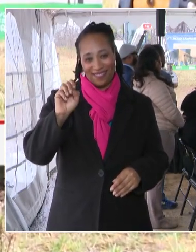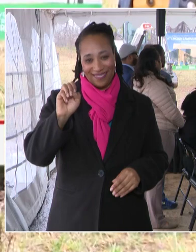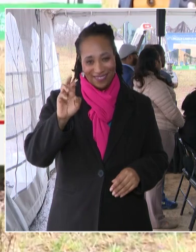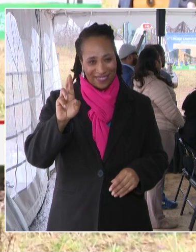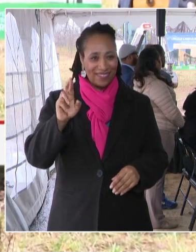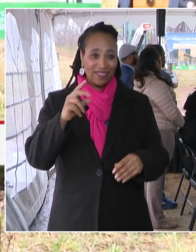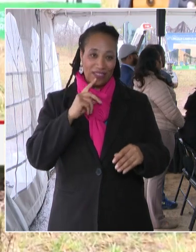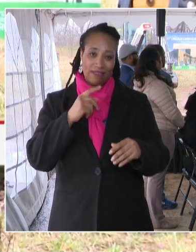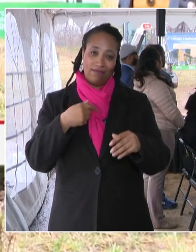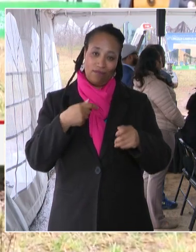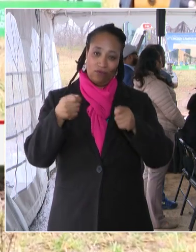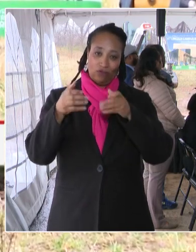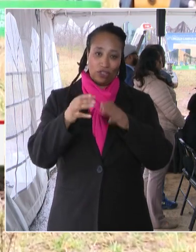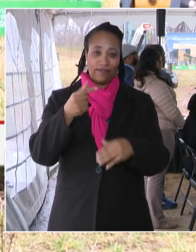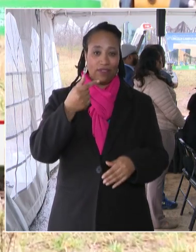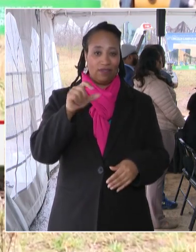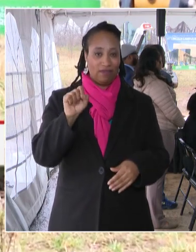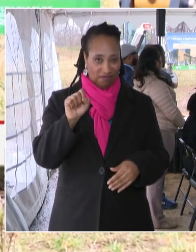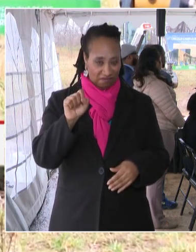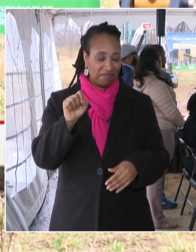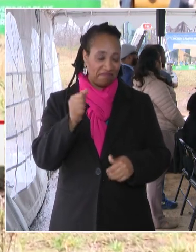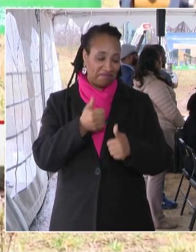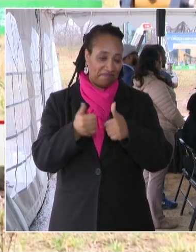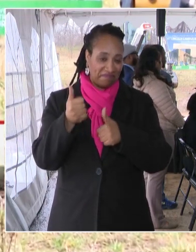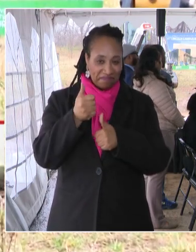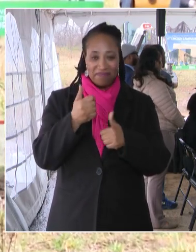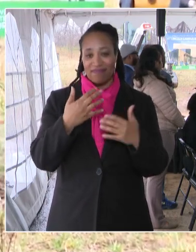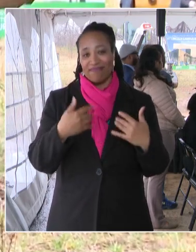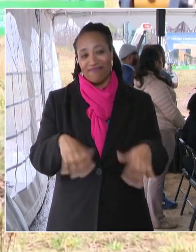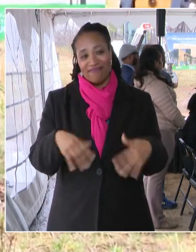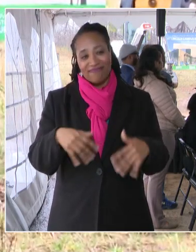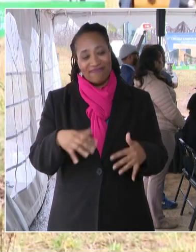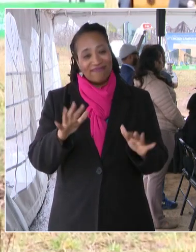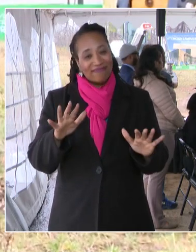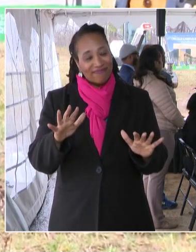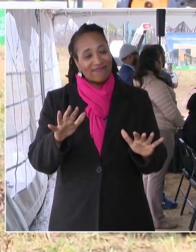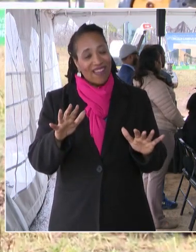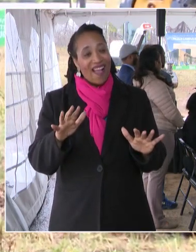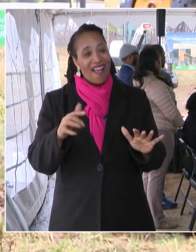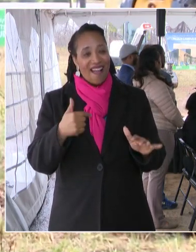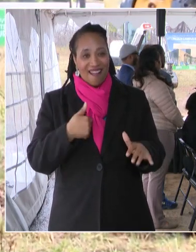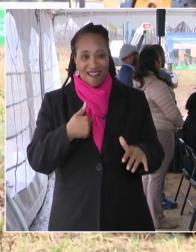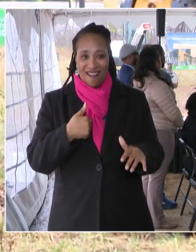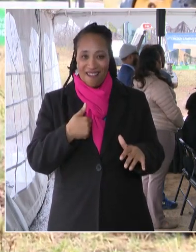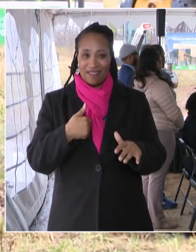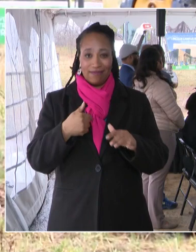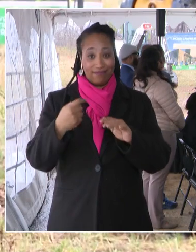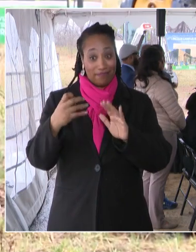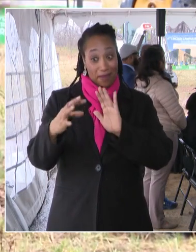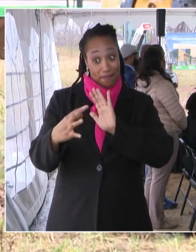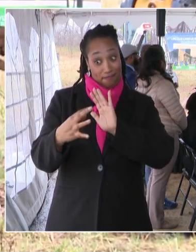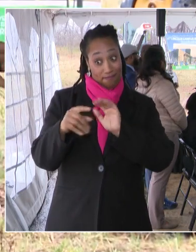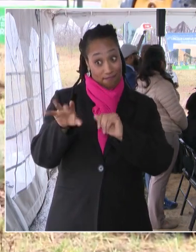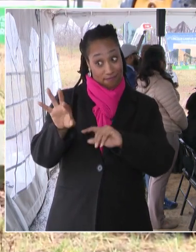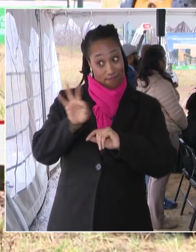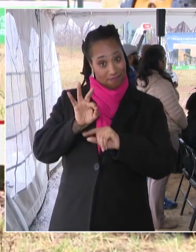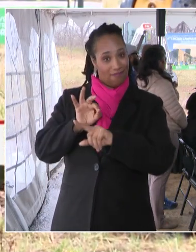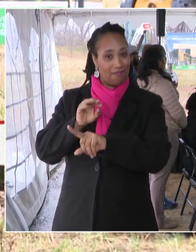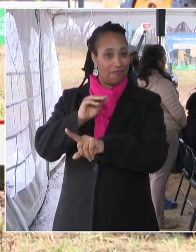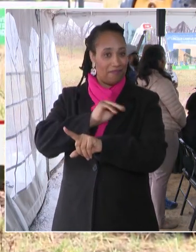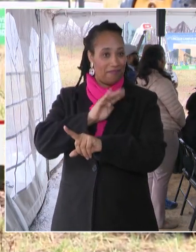Department of General Services. And as a appointee of the mayor, we're not supposed to have